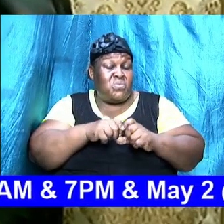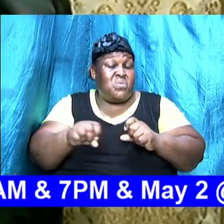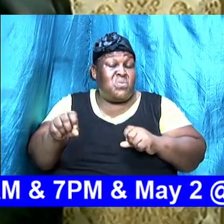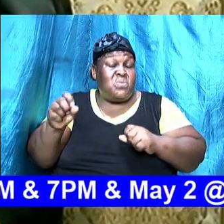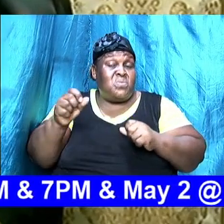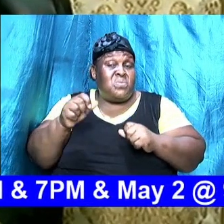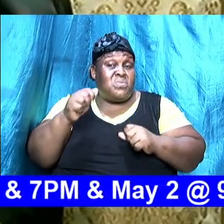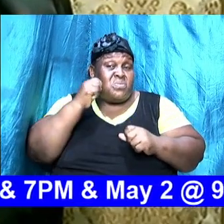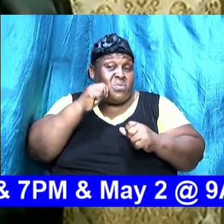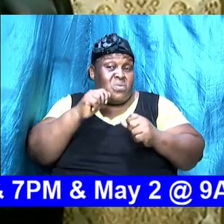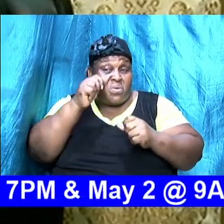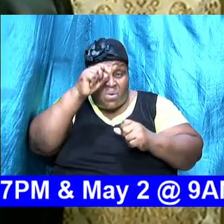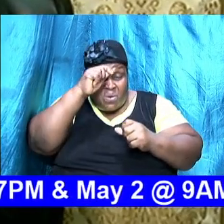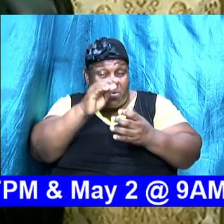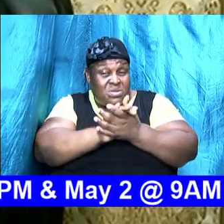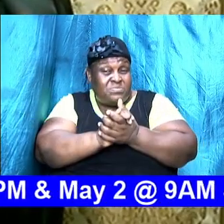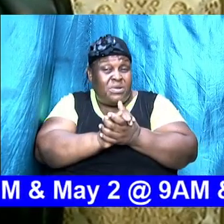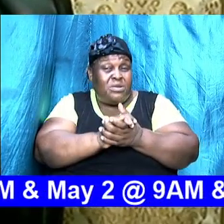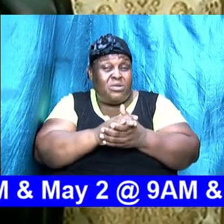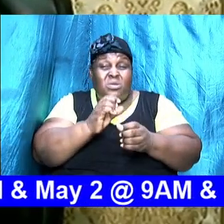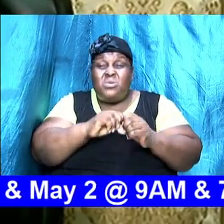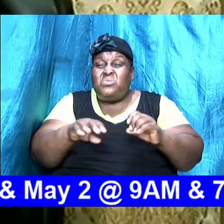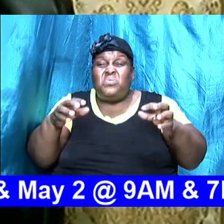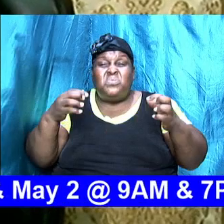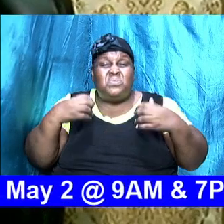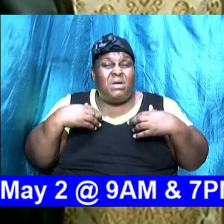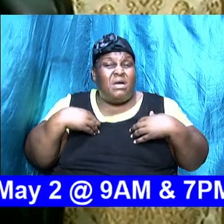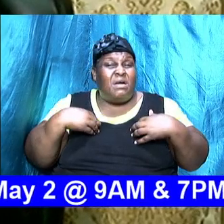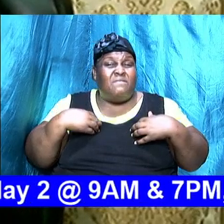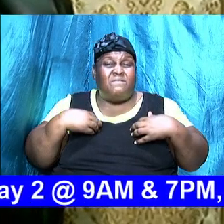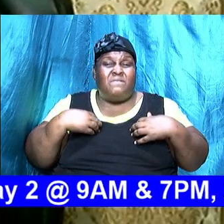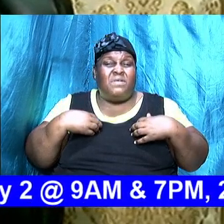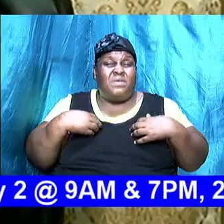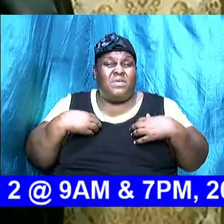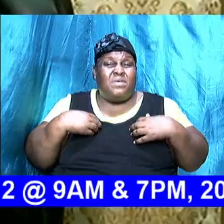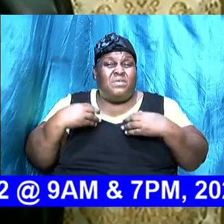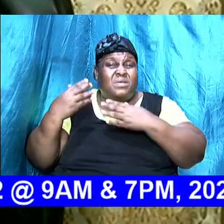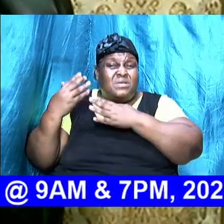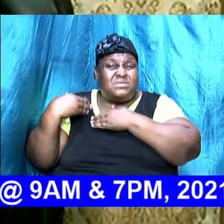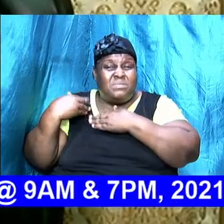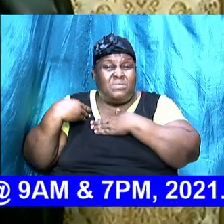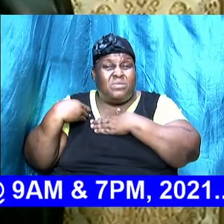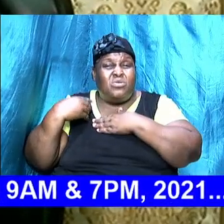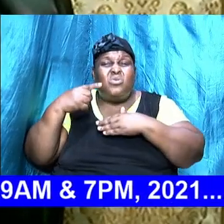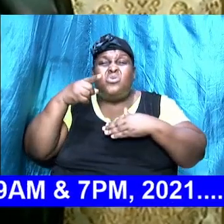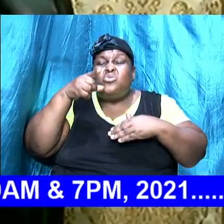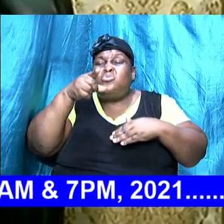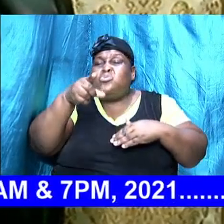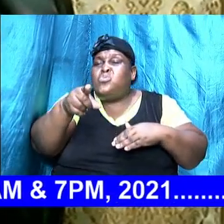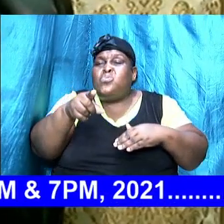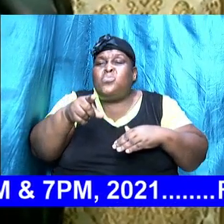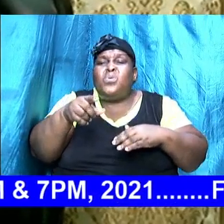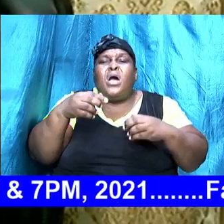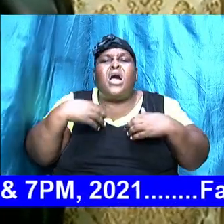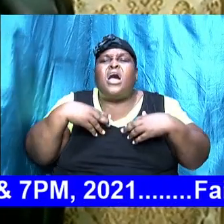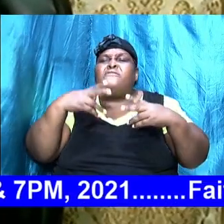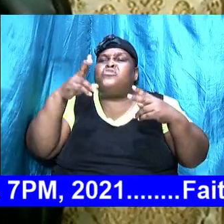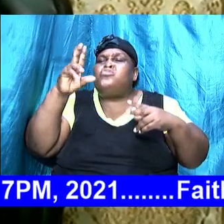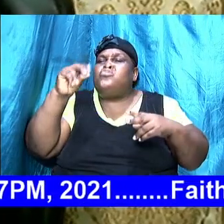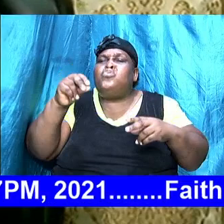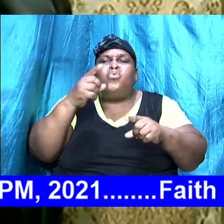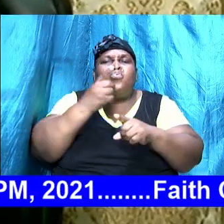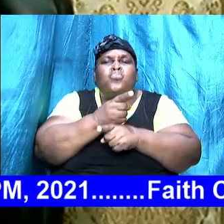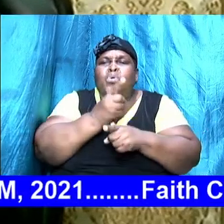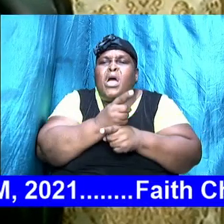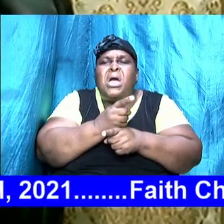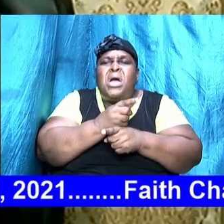it, you have no right to hold back, to draw back, to not be supportive simply